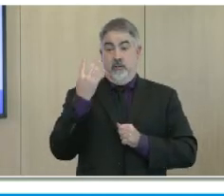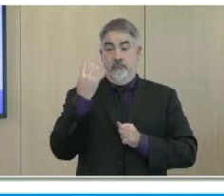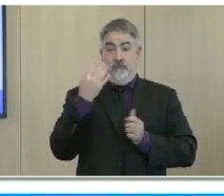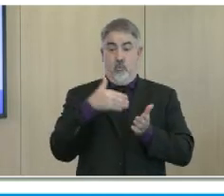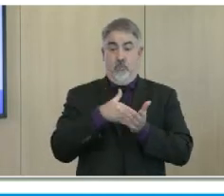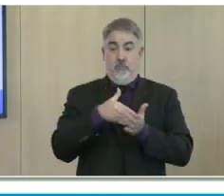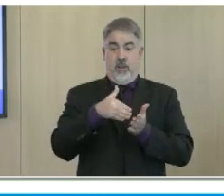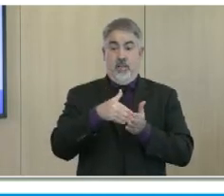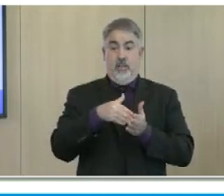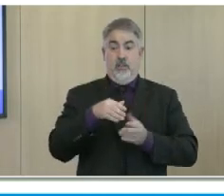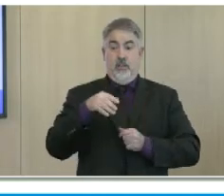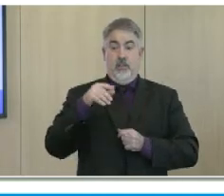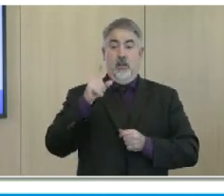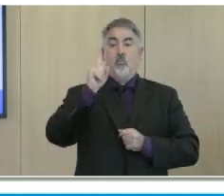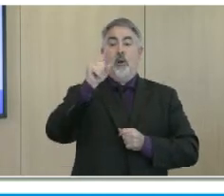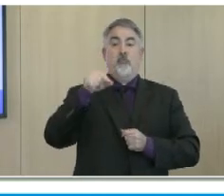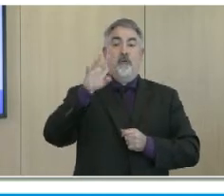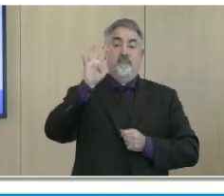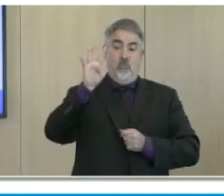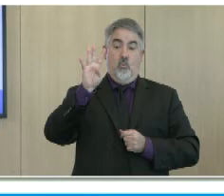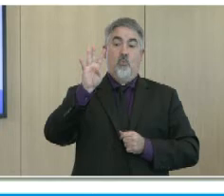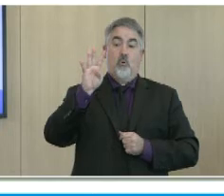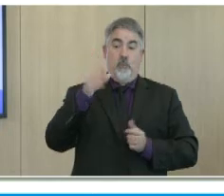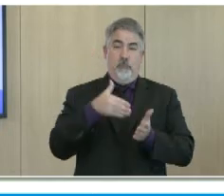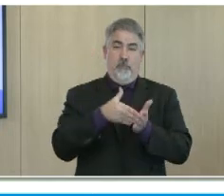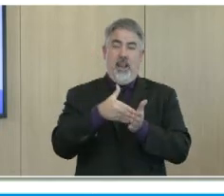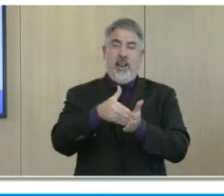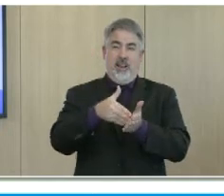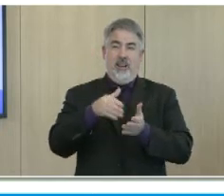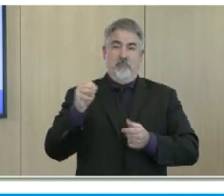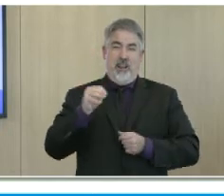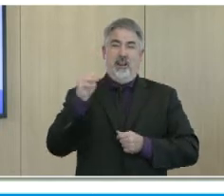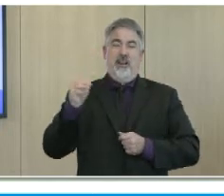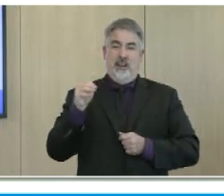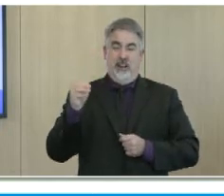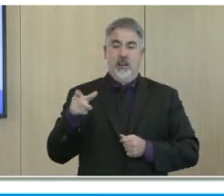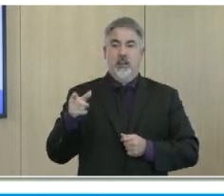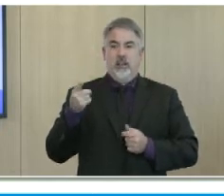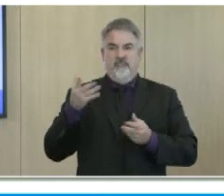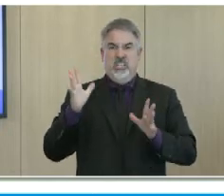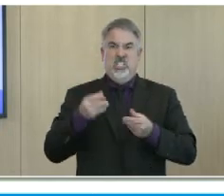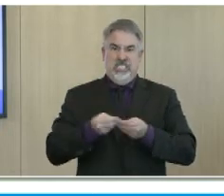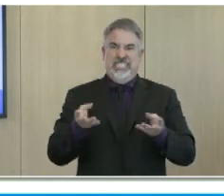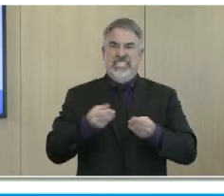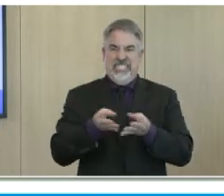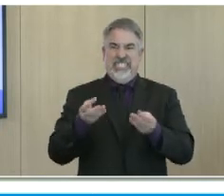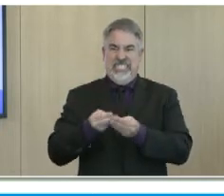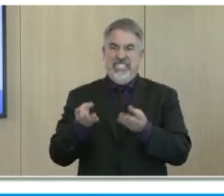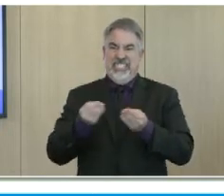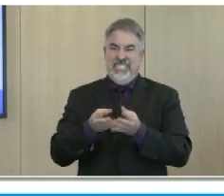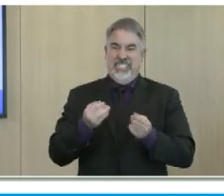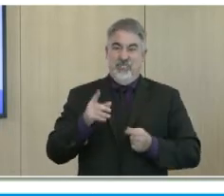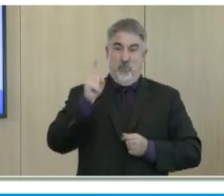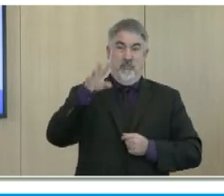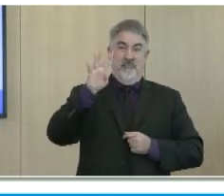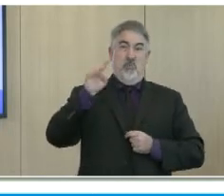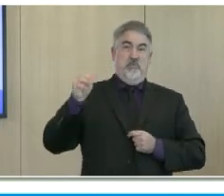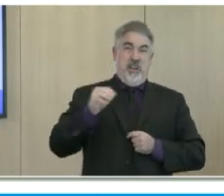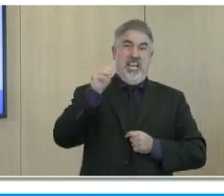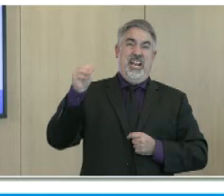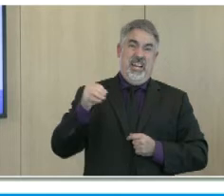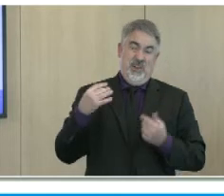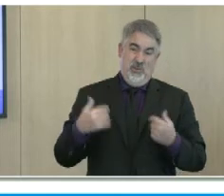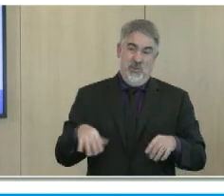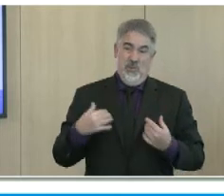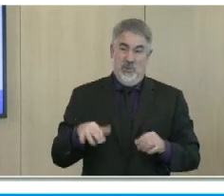equipment that have been distributed to date. These are individual items that have been provided to our healthcare partners. You see an